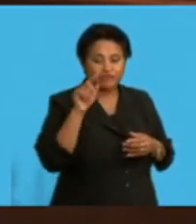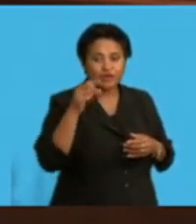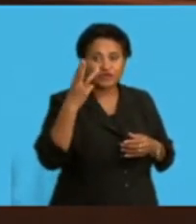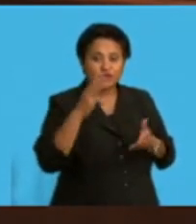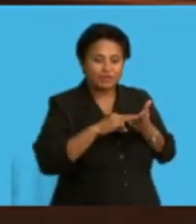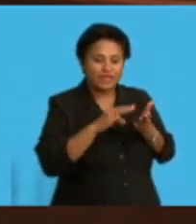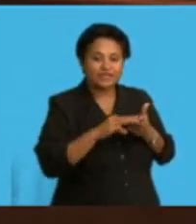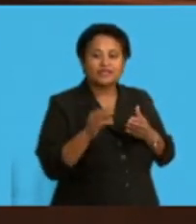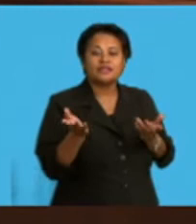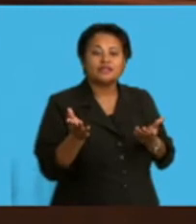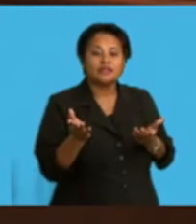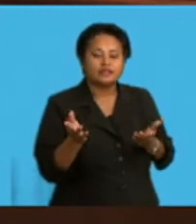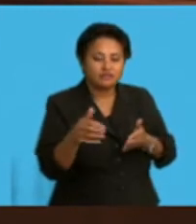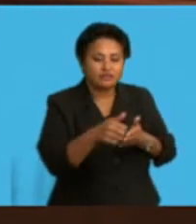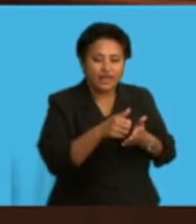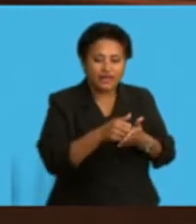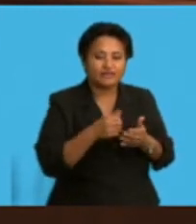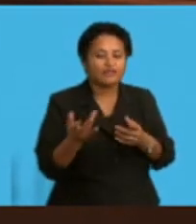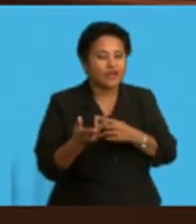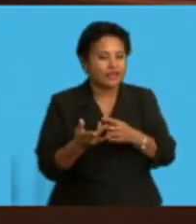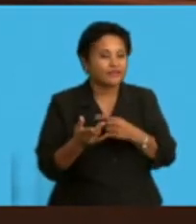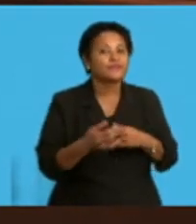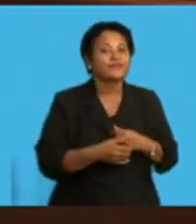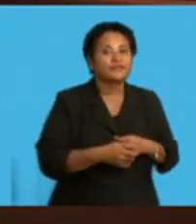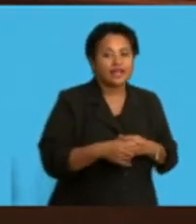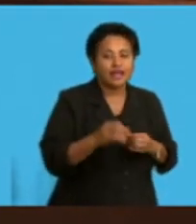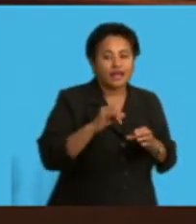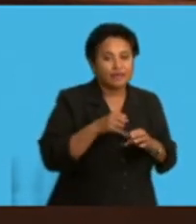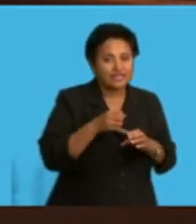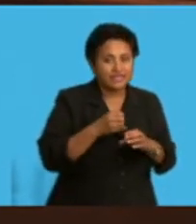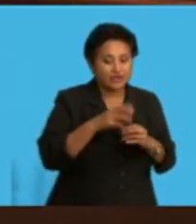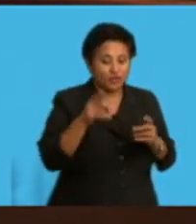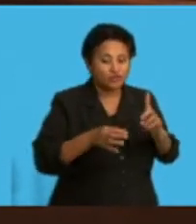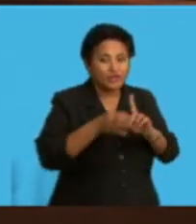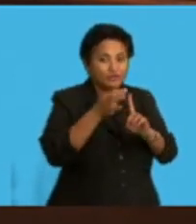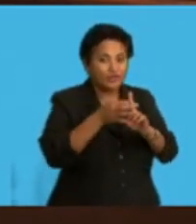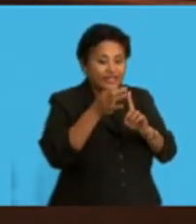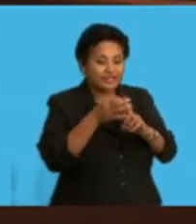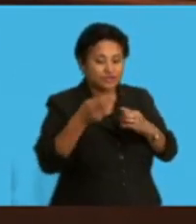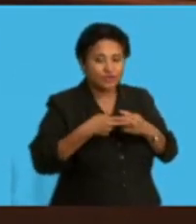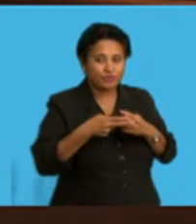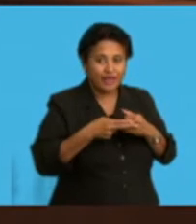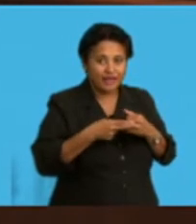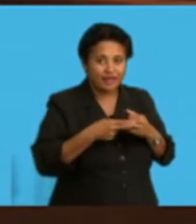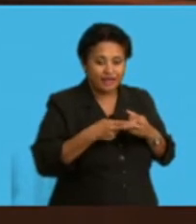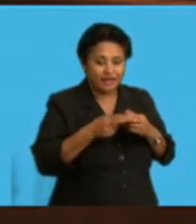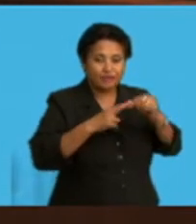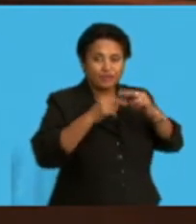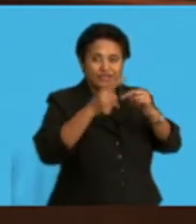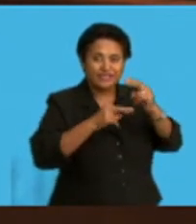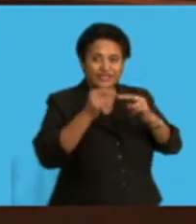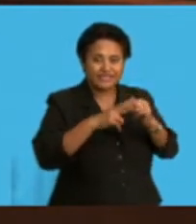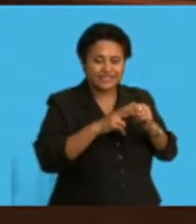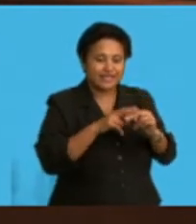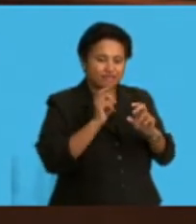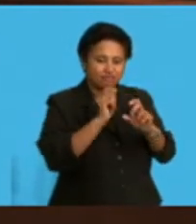laboratories. Madam Speaker, a sum of $47.8 million is to upgrade, extend and maintain existing health facilities, build new facilities and